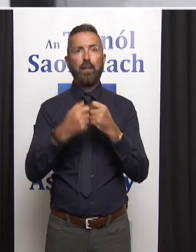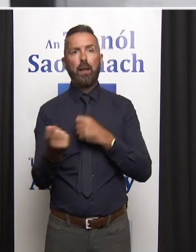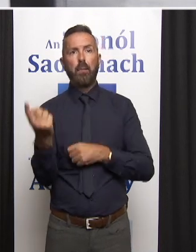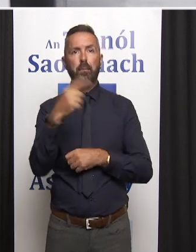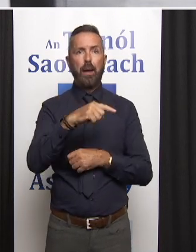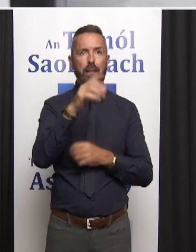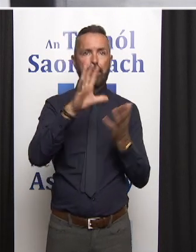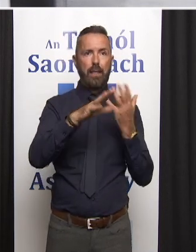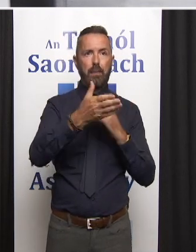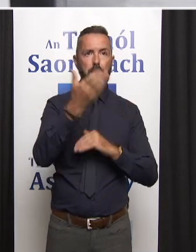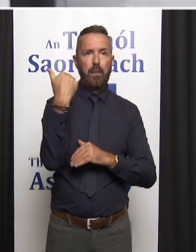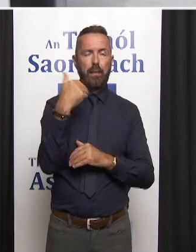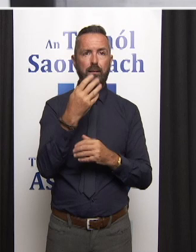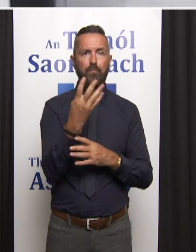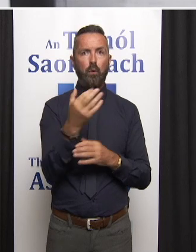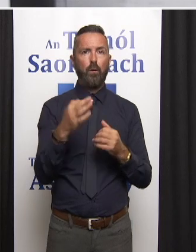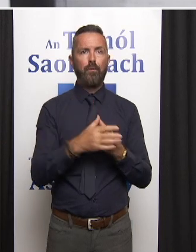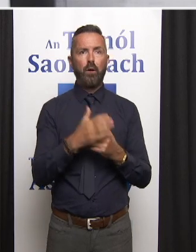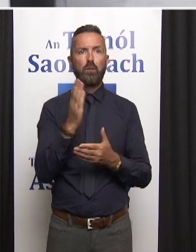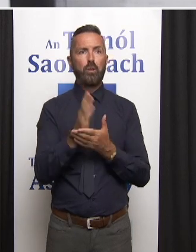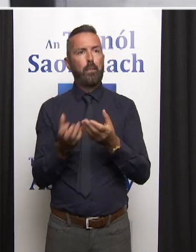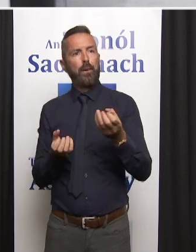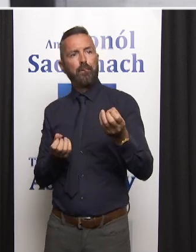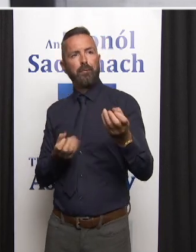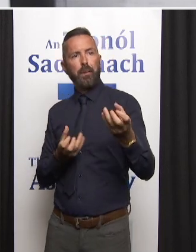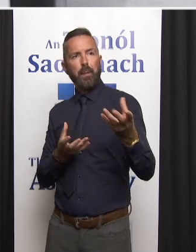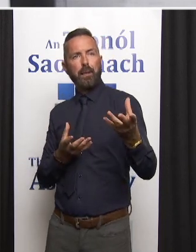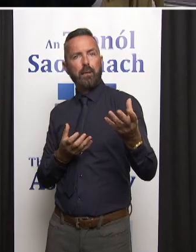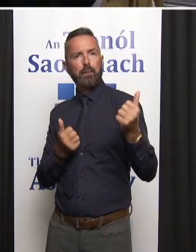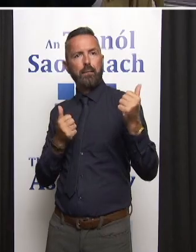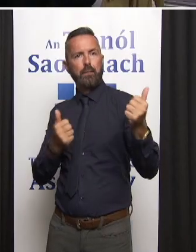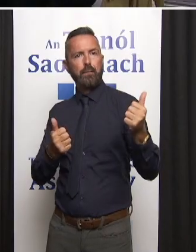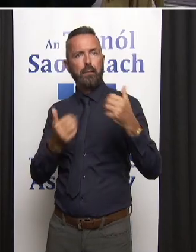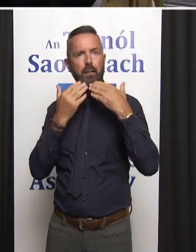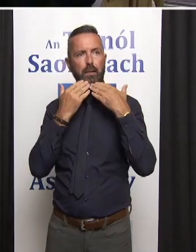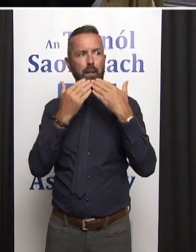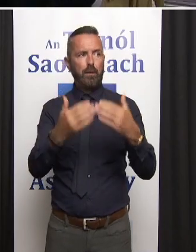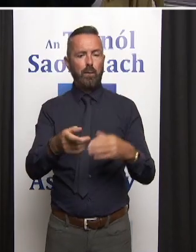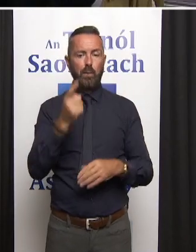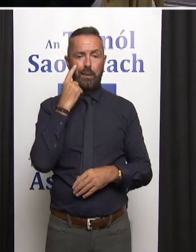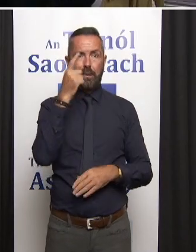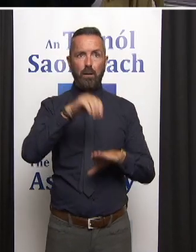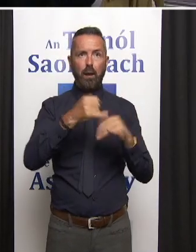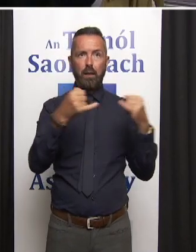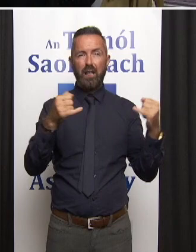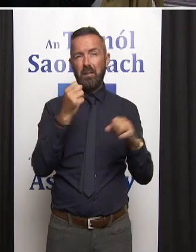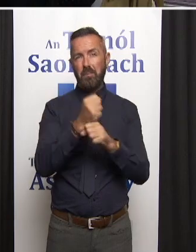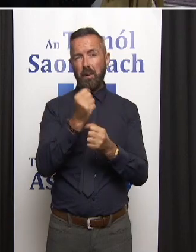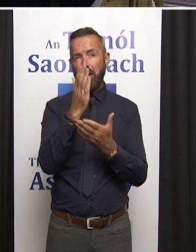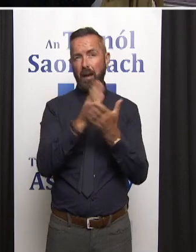after 4:10 for some feedback. So over to you. Thank you. And we'll see those online in about a half an hour.